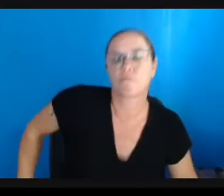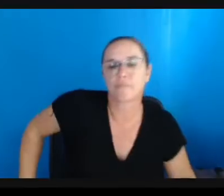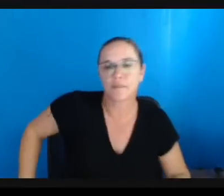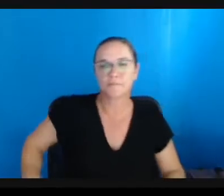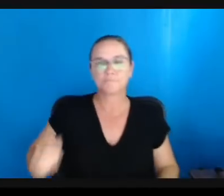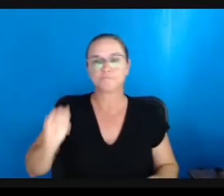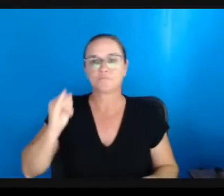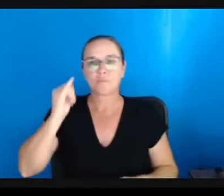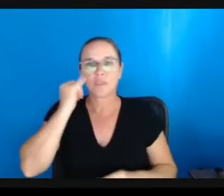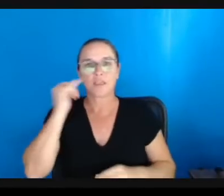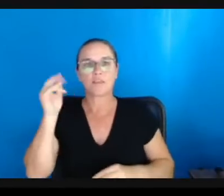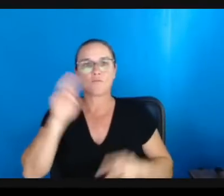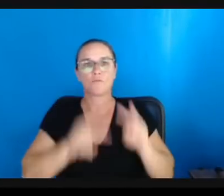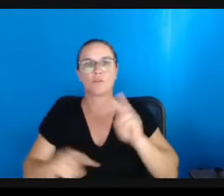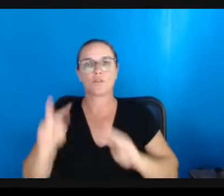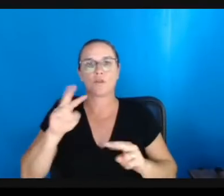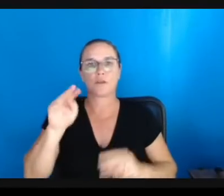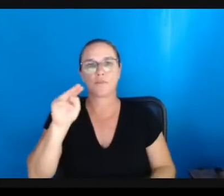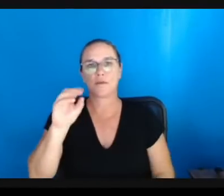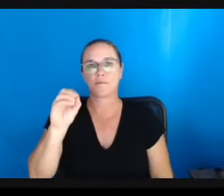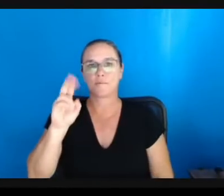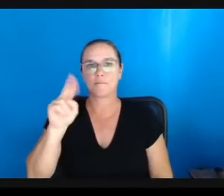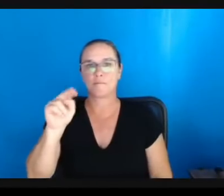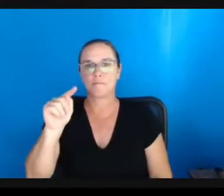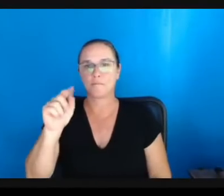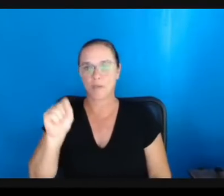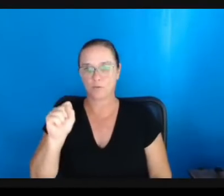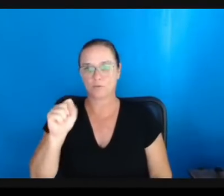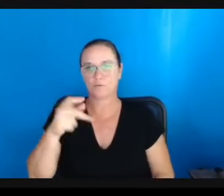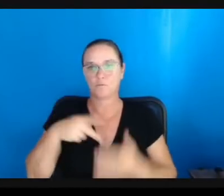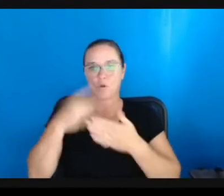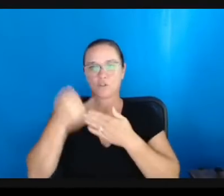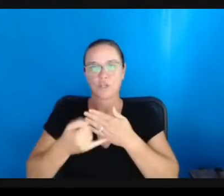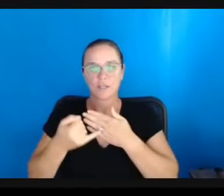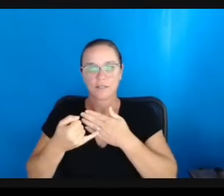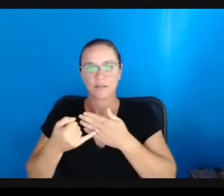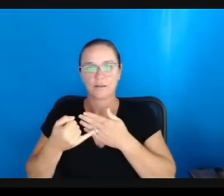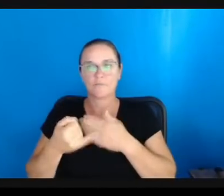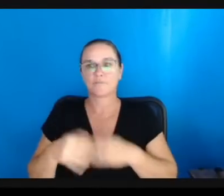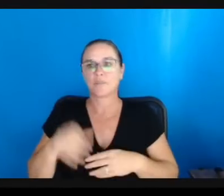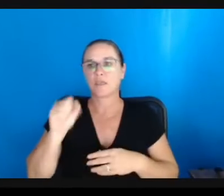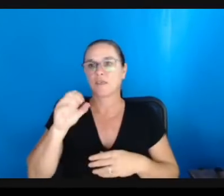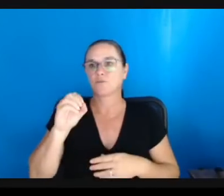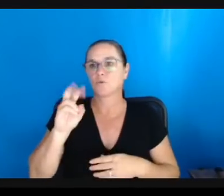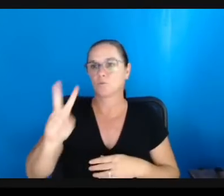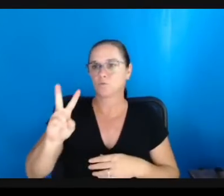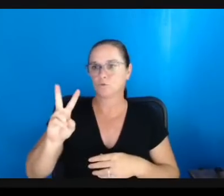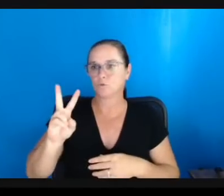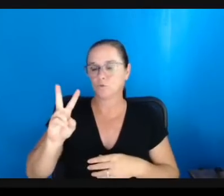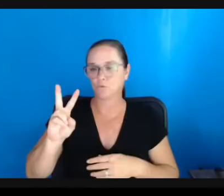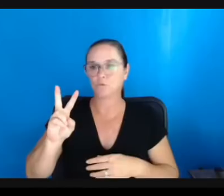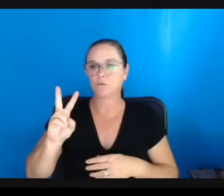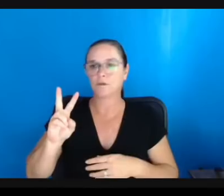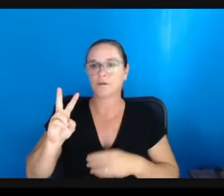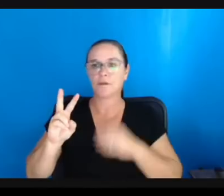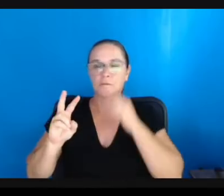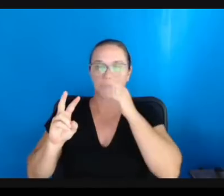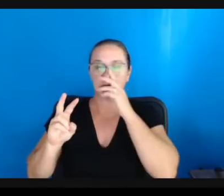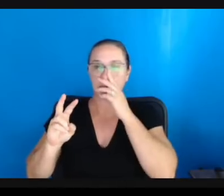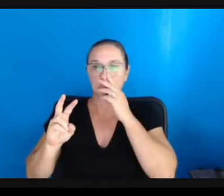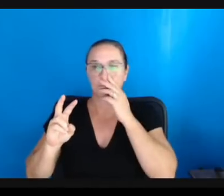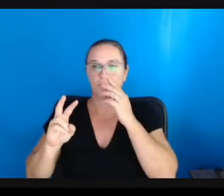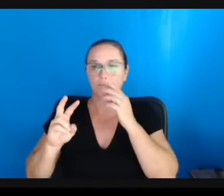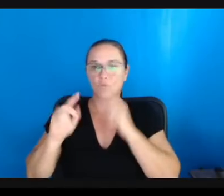Mounts project and the SO2 satellite captures, let's come back here to the